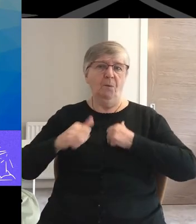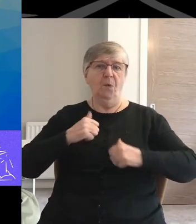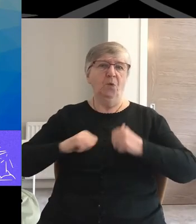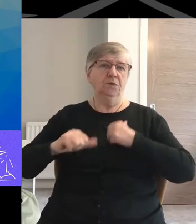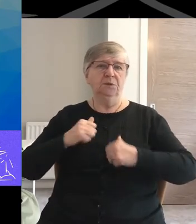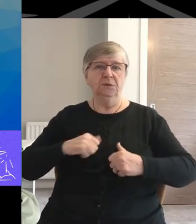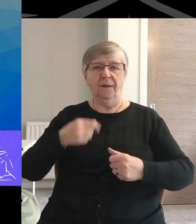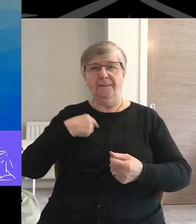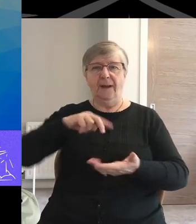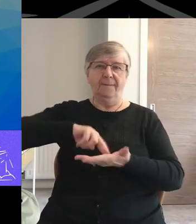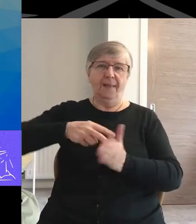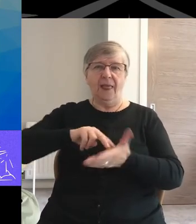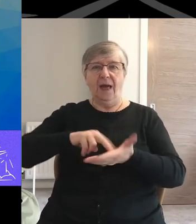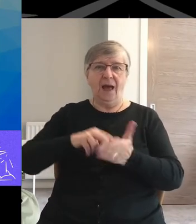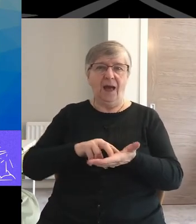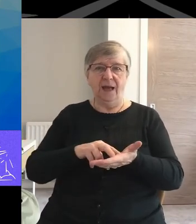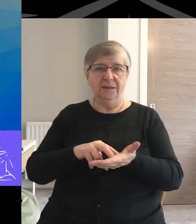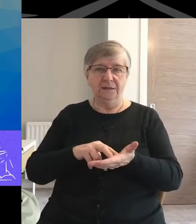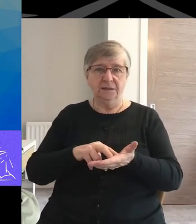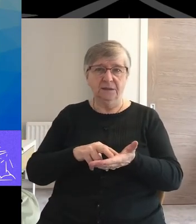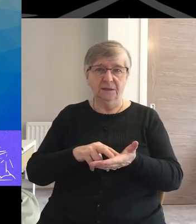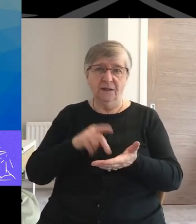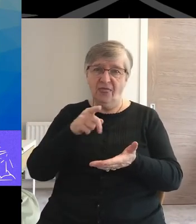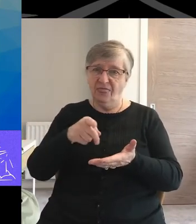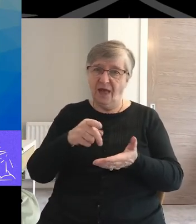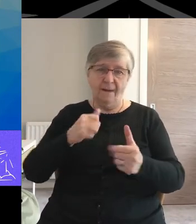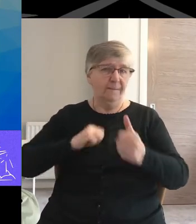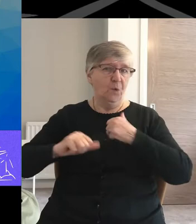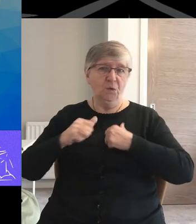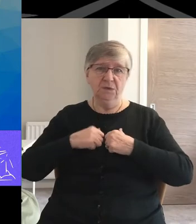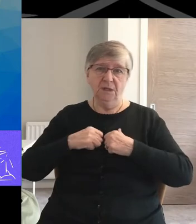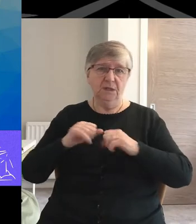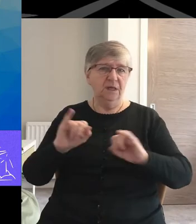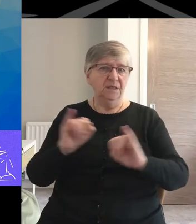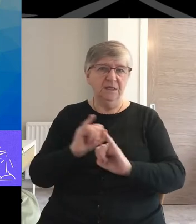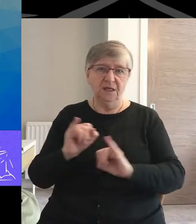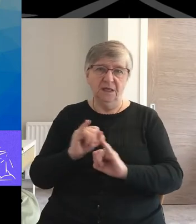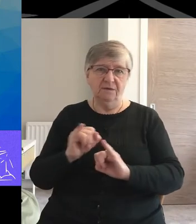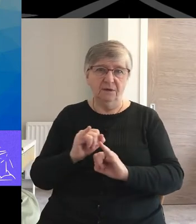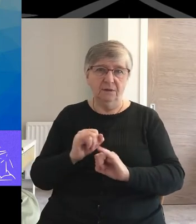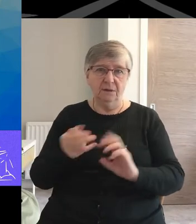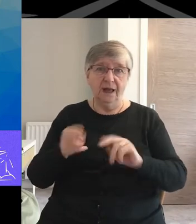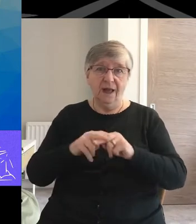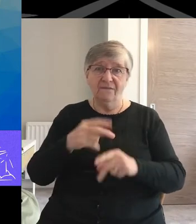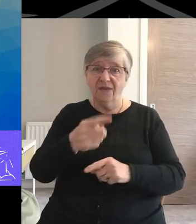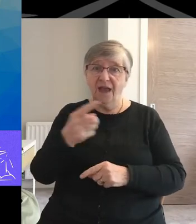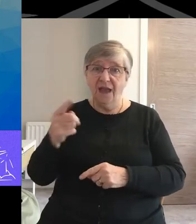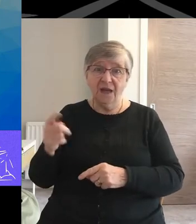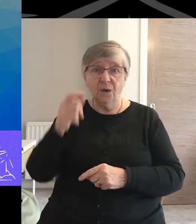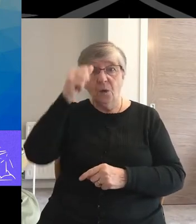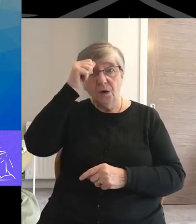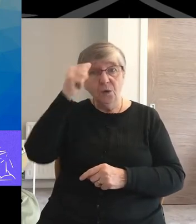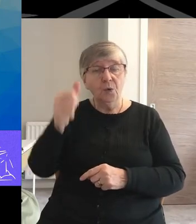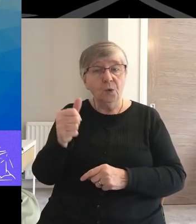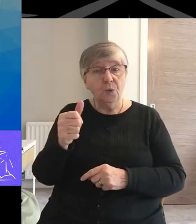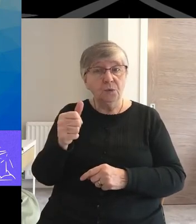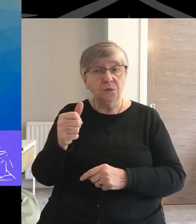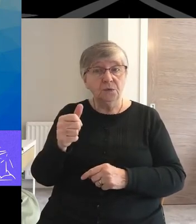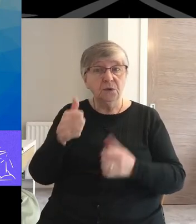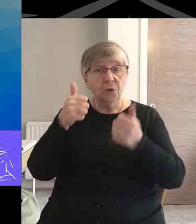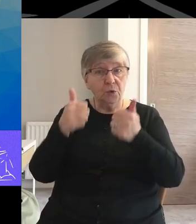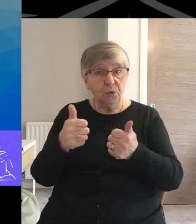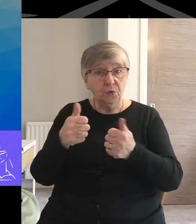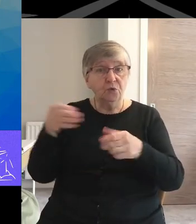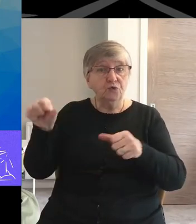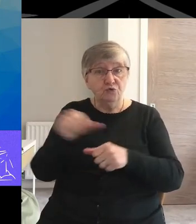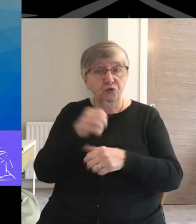arrogant schemes. All such boasting is evil. If anyone then knows the good they ought to do and doesn't do